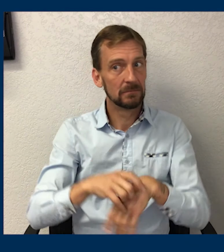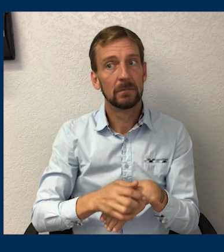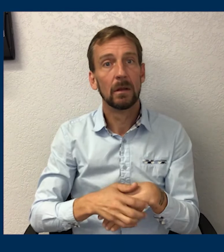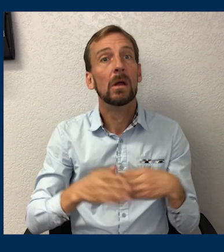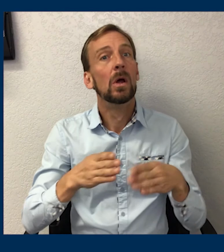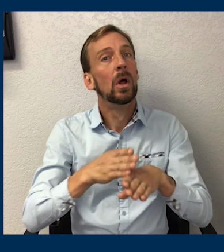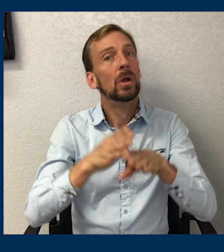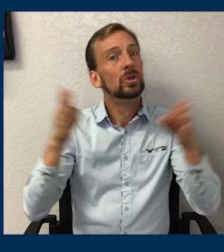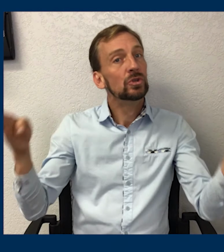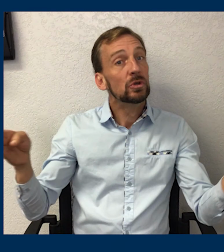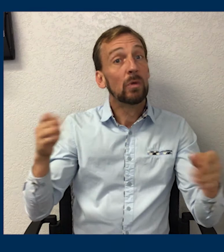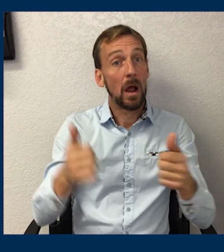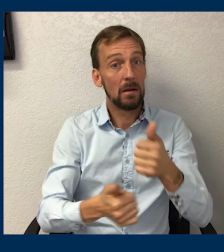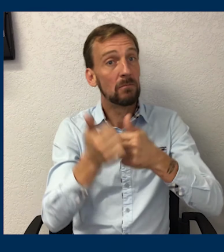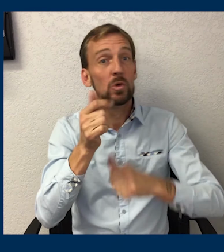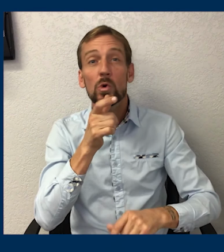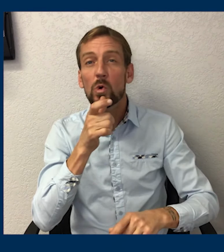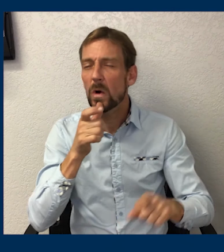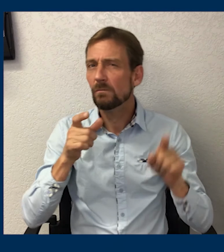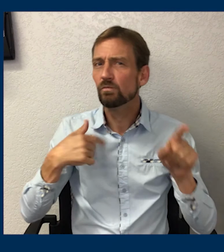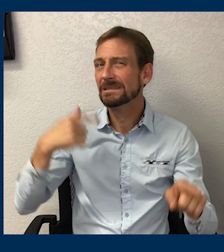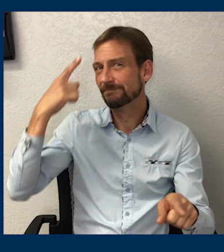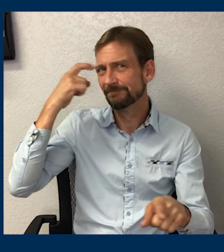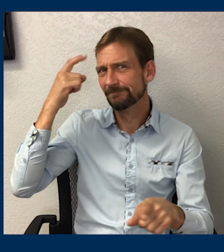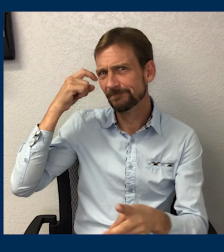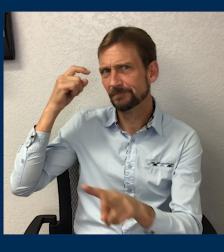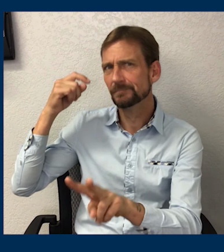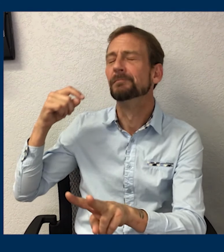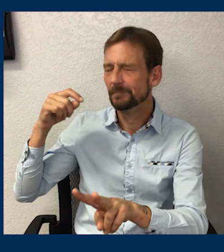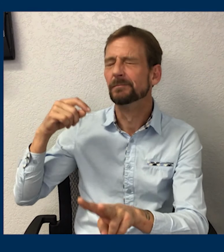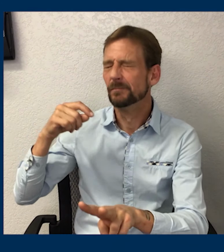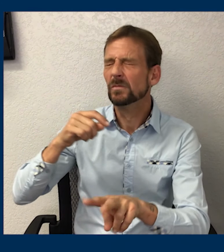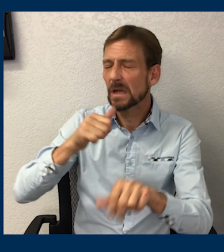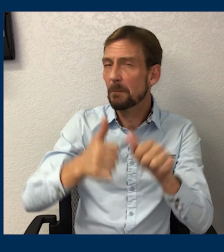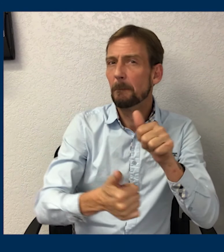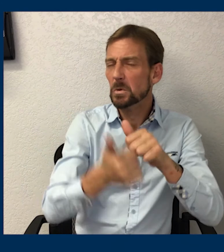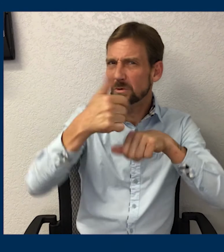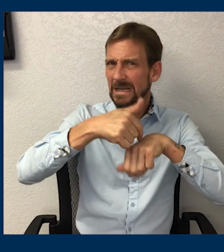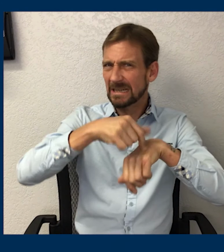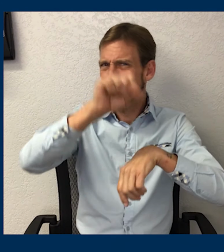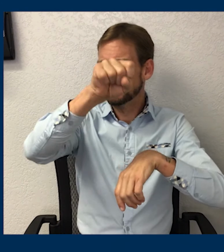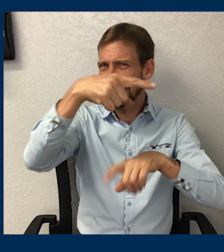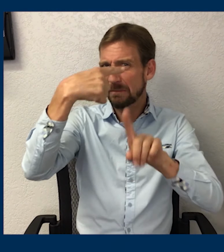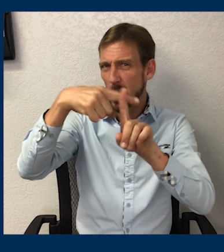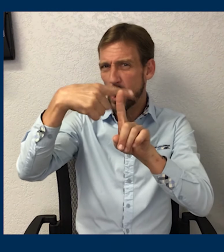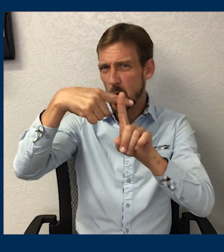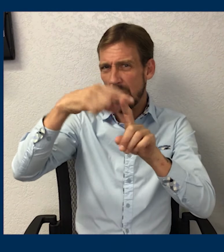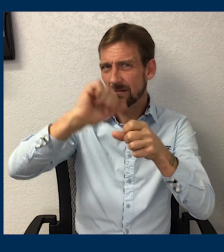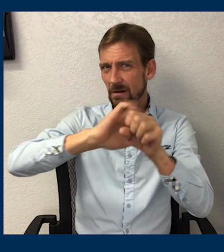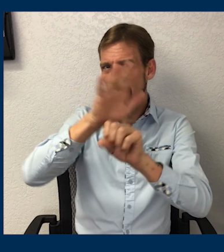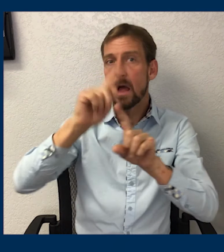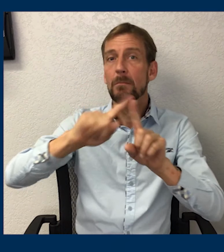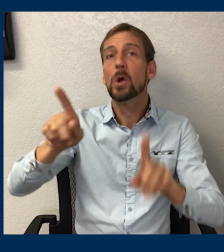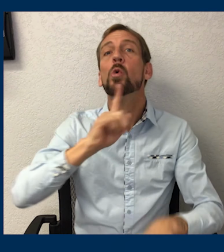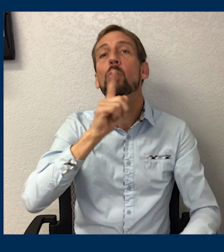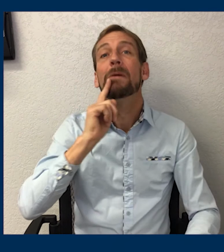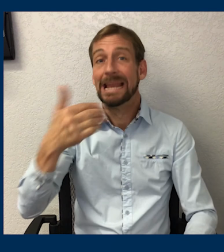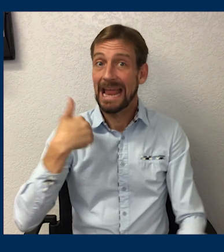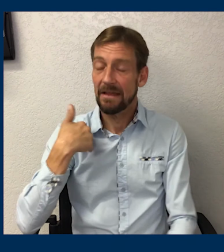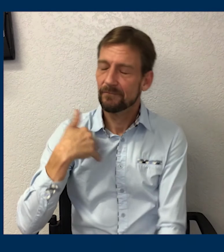Generally, somebody that's suspected generally ends up being positive. Mm-hmm. So in all likelihood, we've got 32